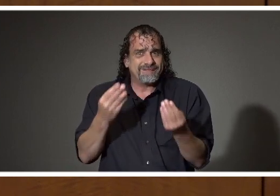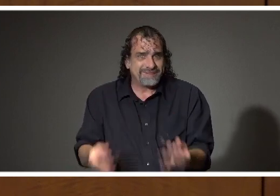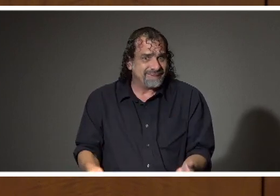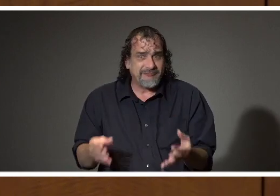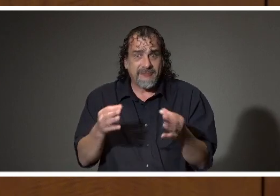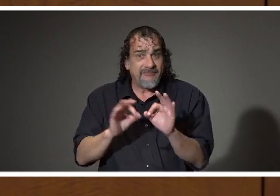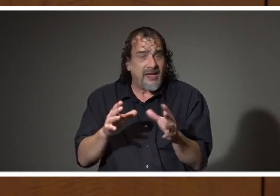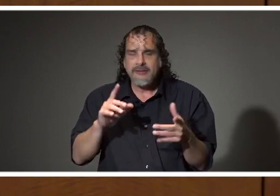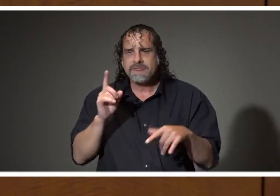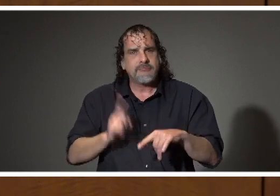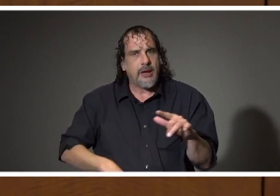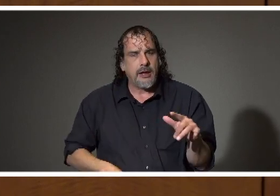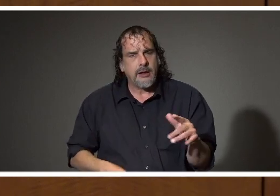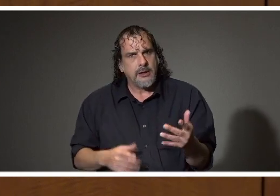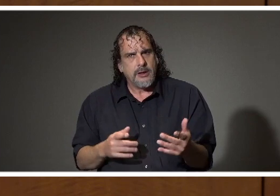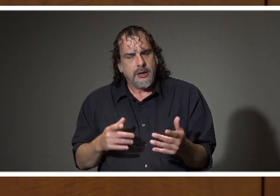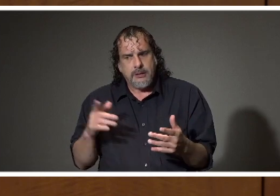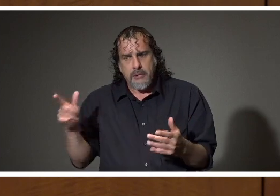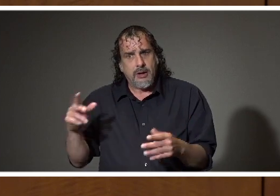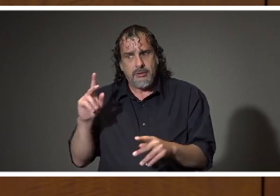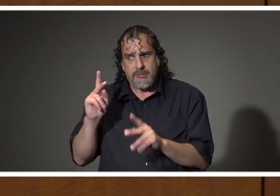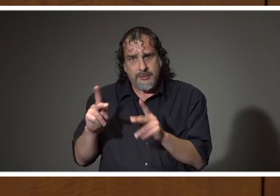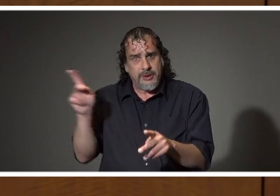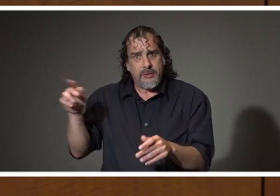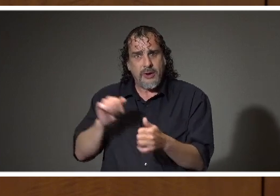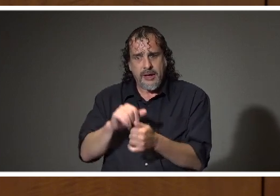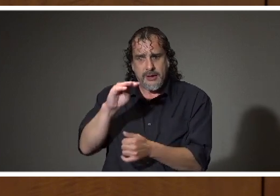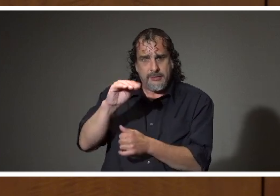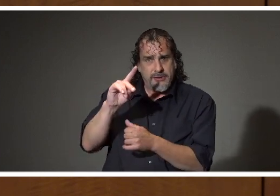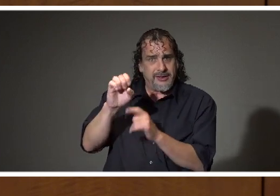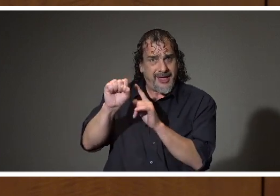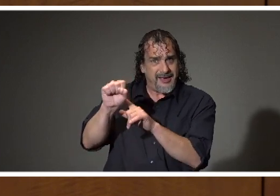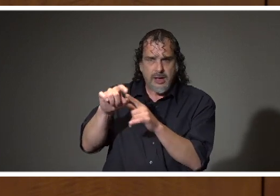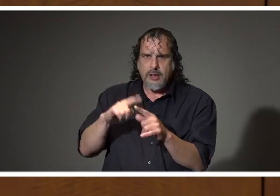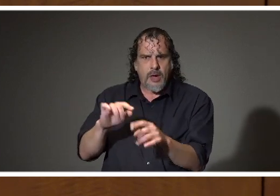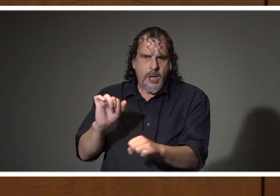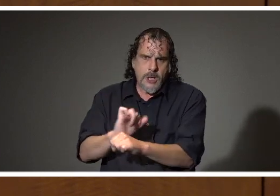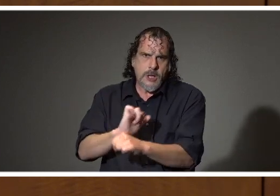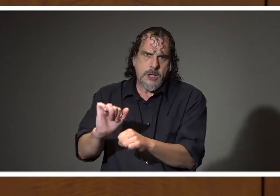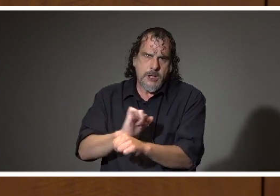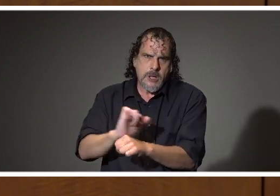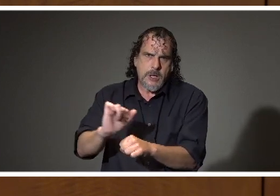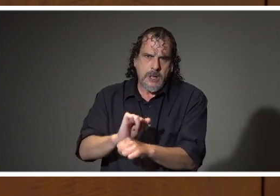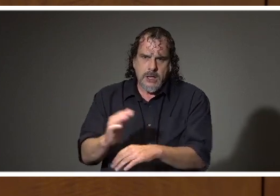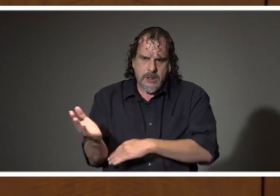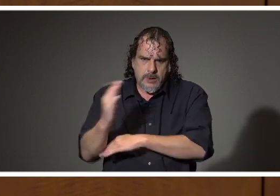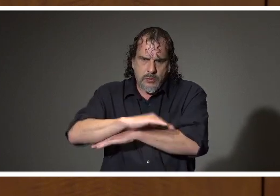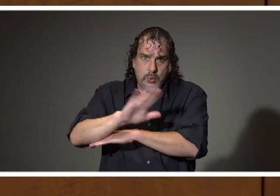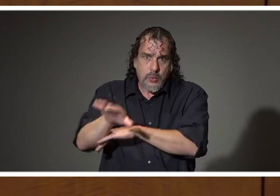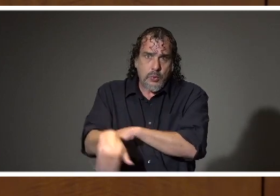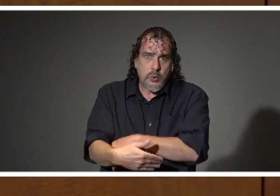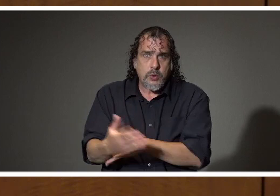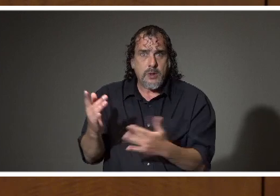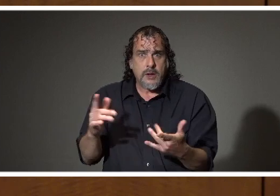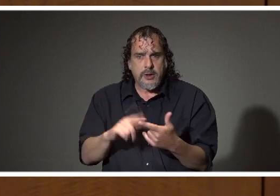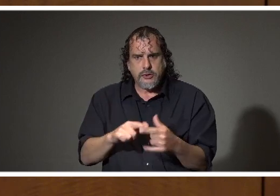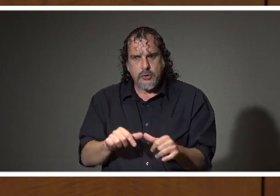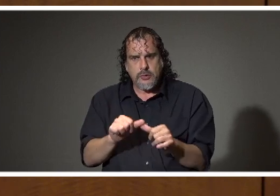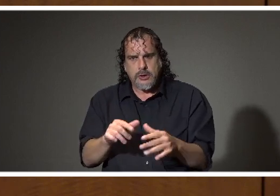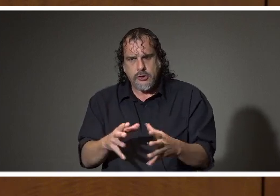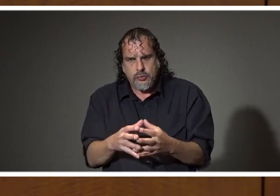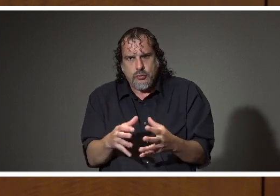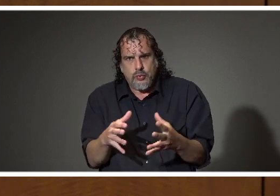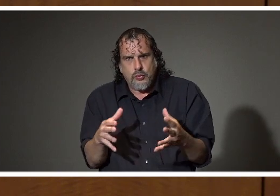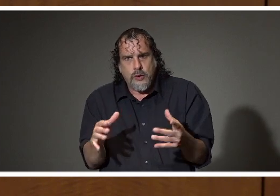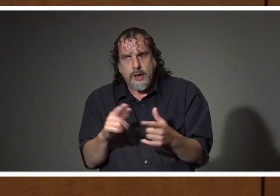efforts of these individuals at the Department of Employment Security. They are working day and night to continue to build